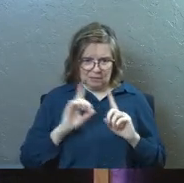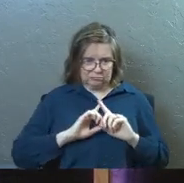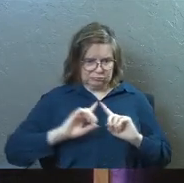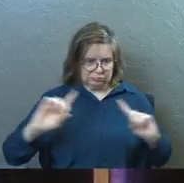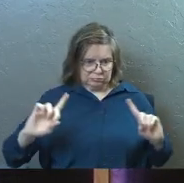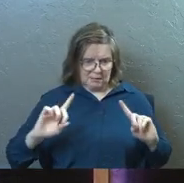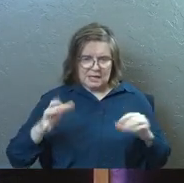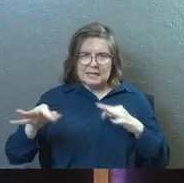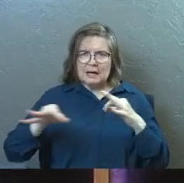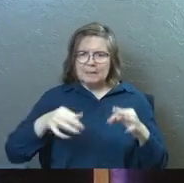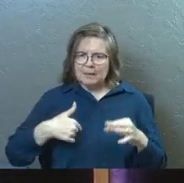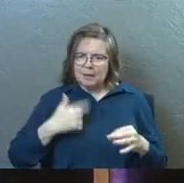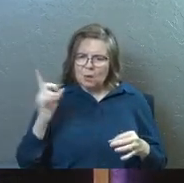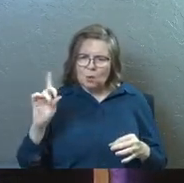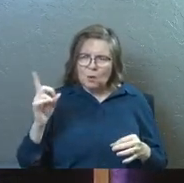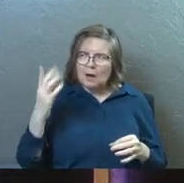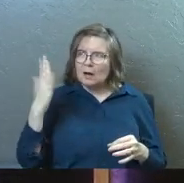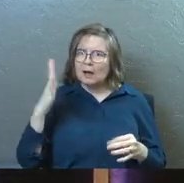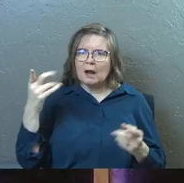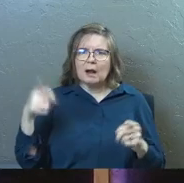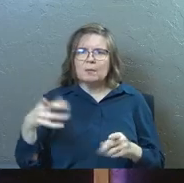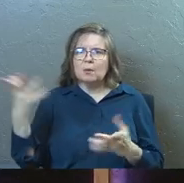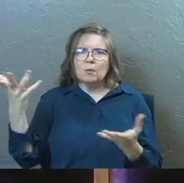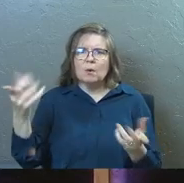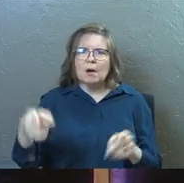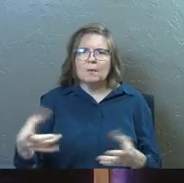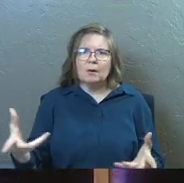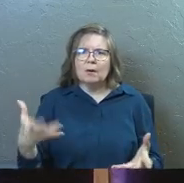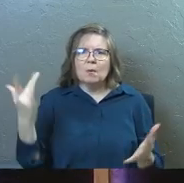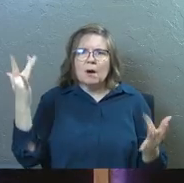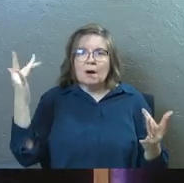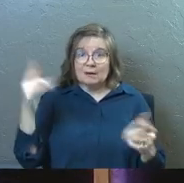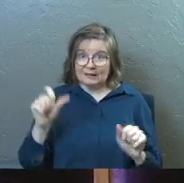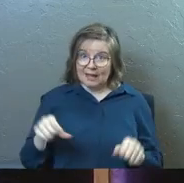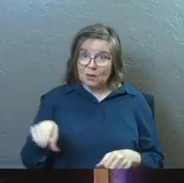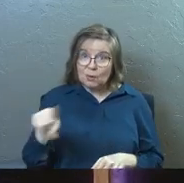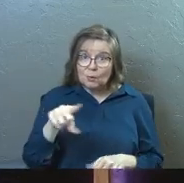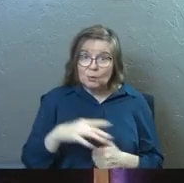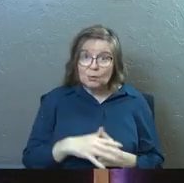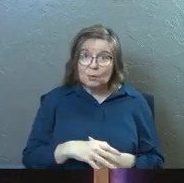happened. Explain to me where in the world God was at." Can you?